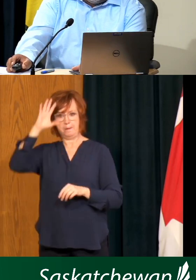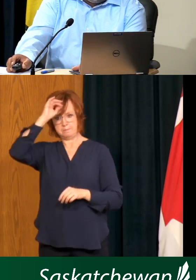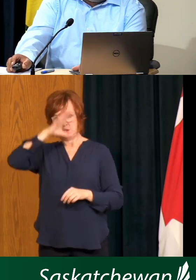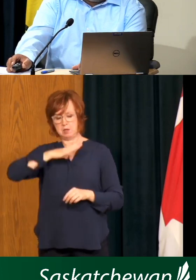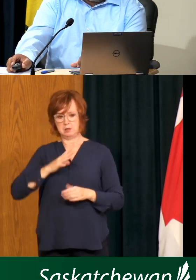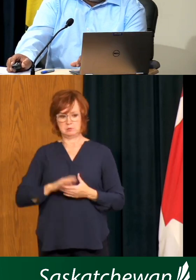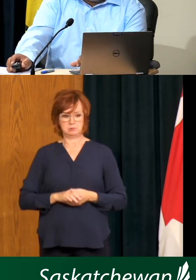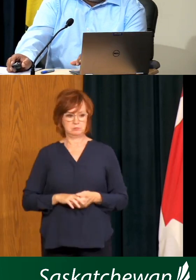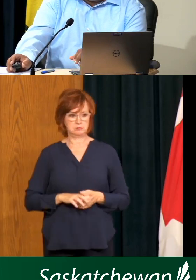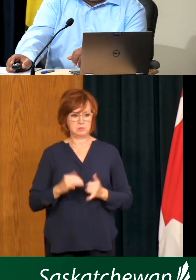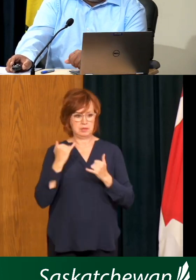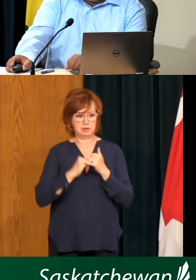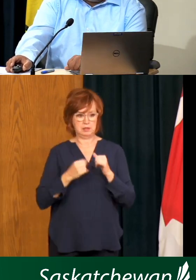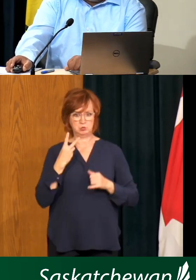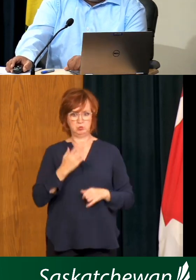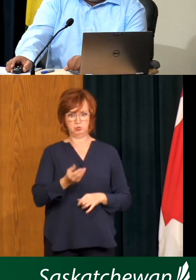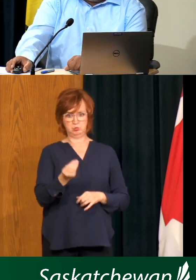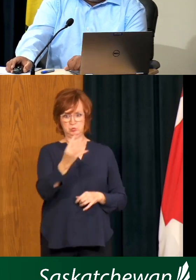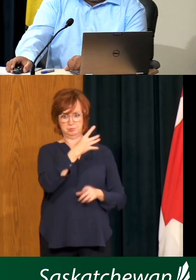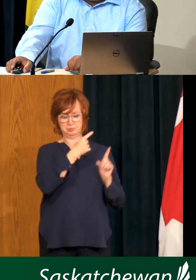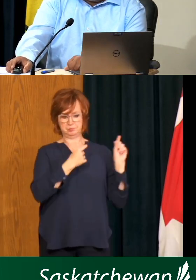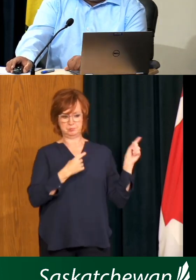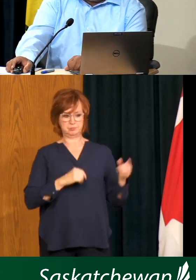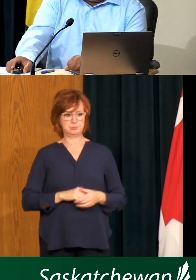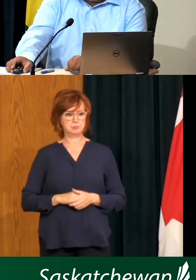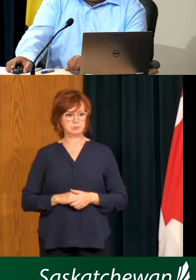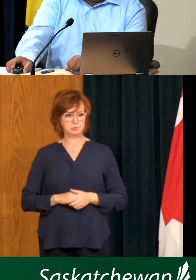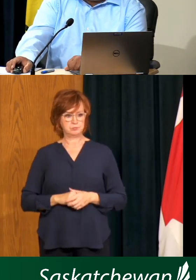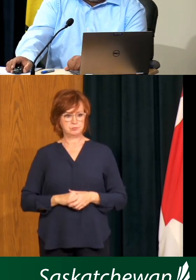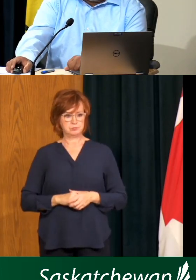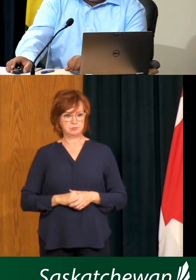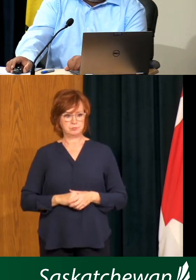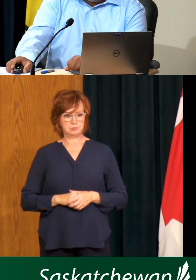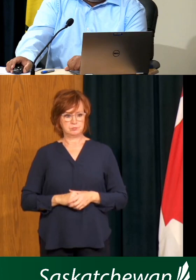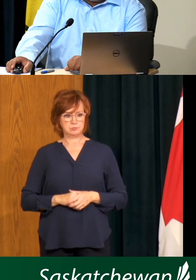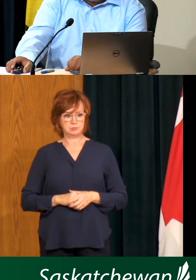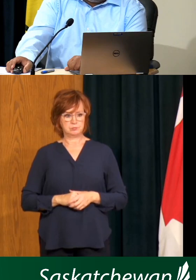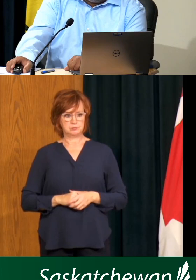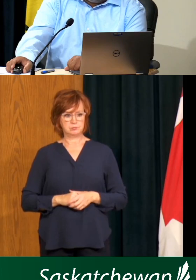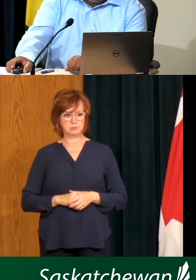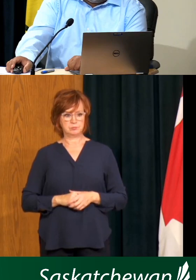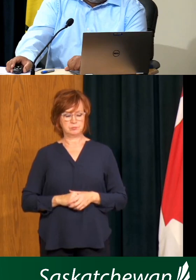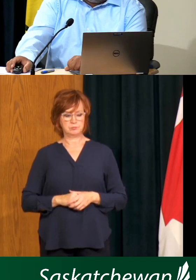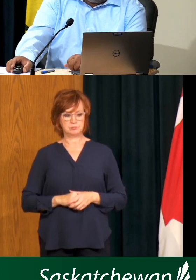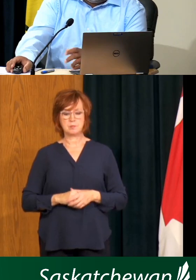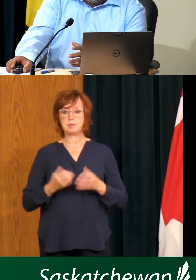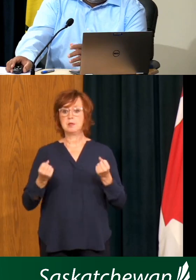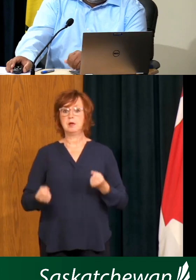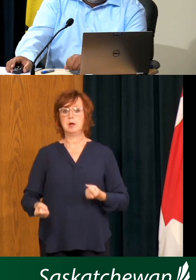last 2 slides, if we look at a number of people who had tests ordered by age and gender,